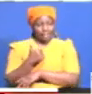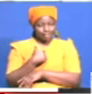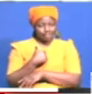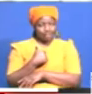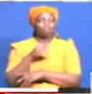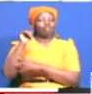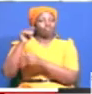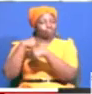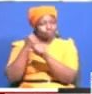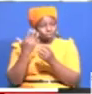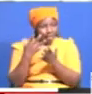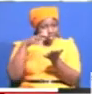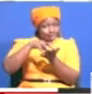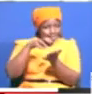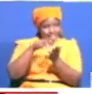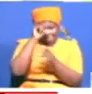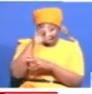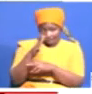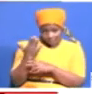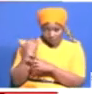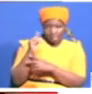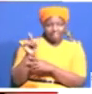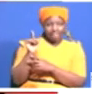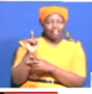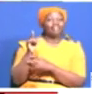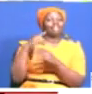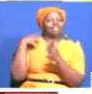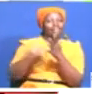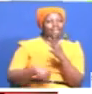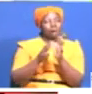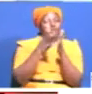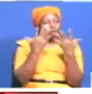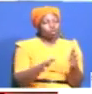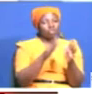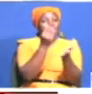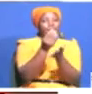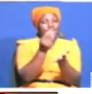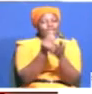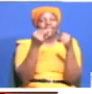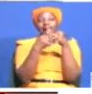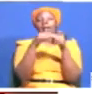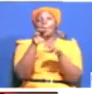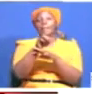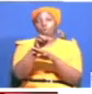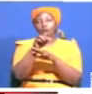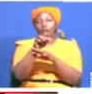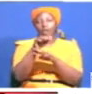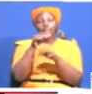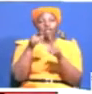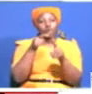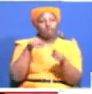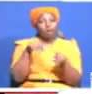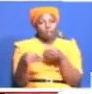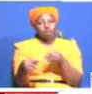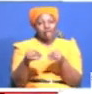Ojaamong and five others have been charged with the loss of 8 million shillings from the Busia County coffers on a solid waste management feasibility study